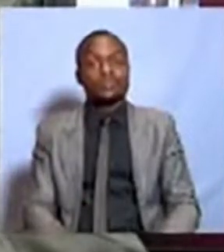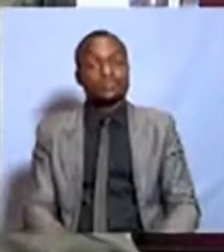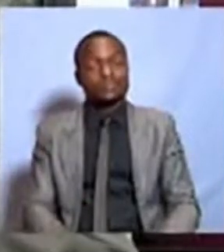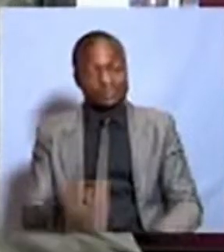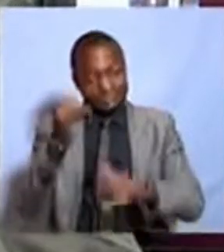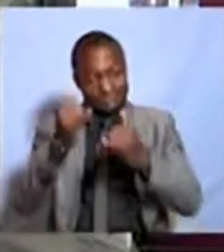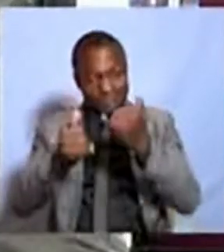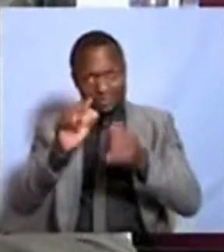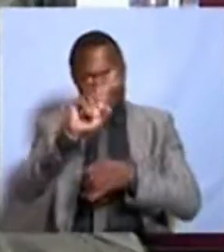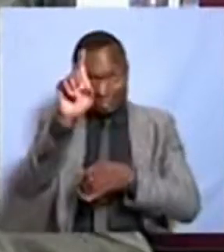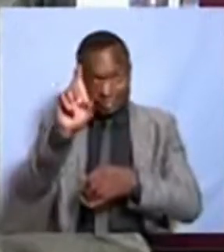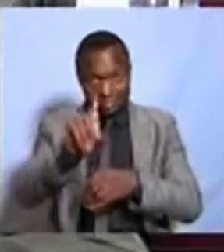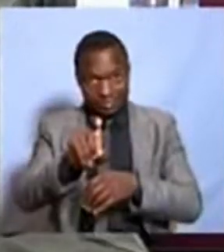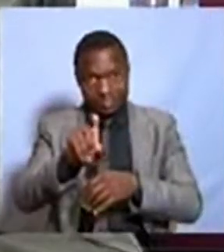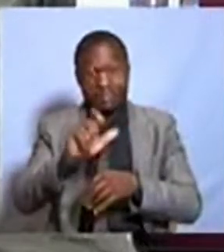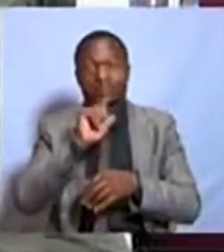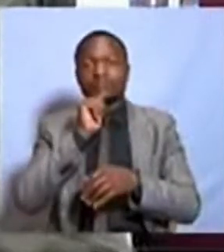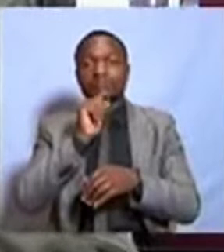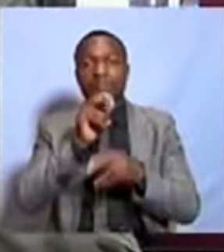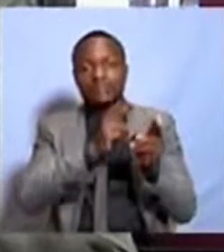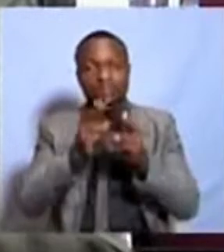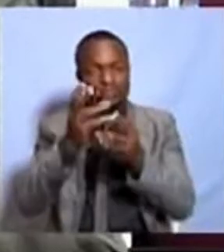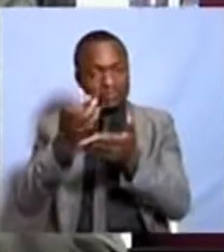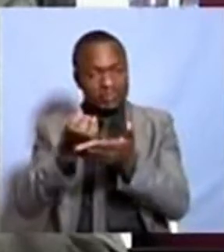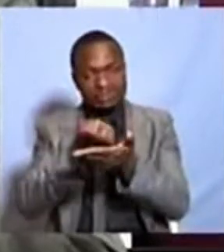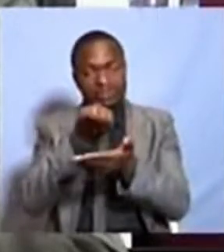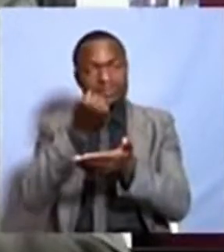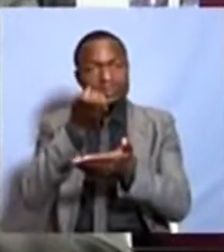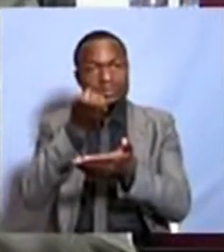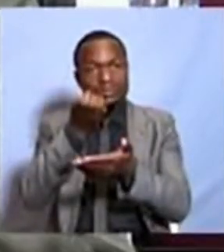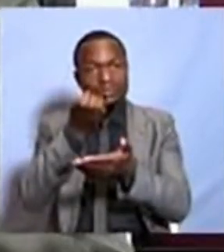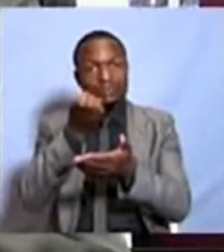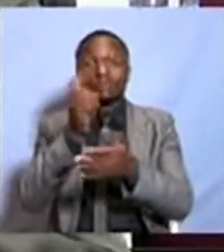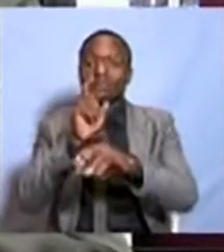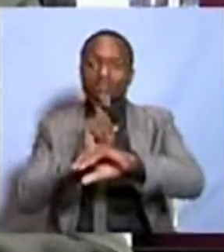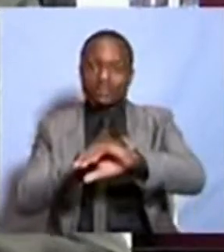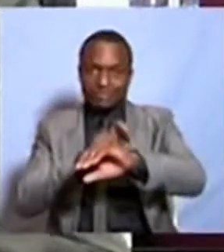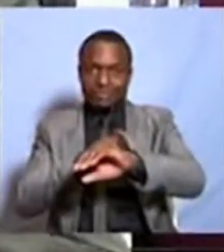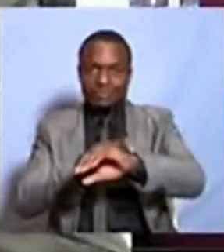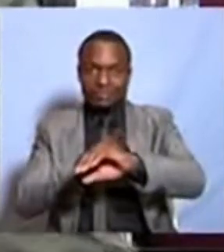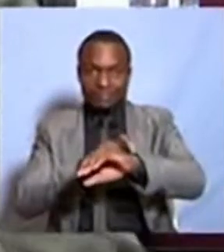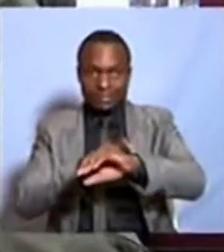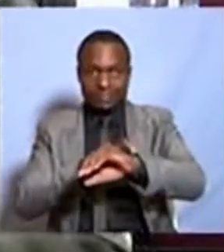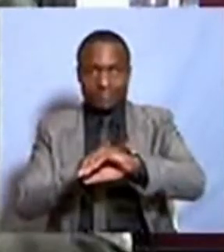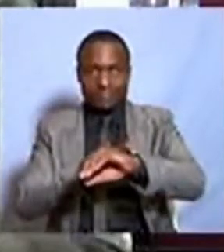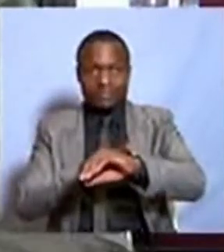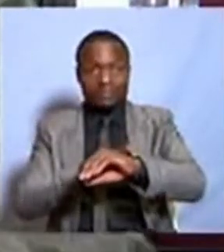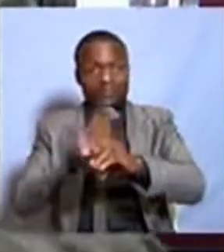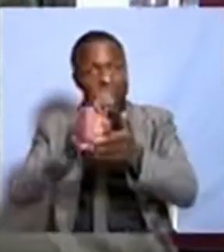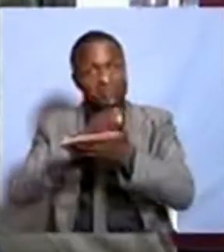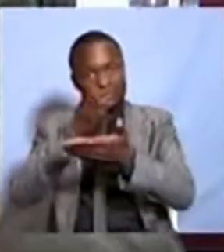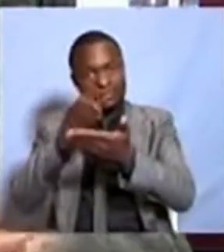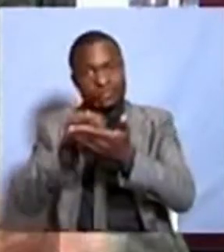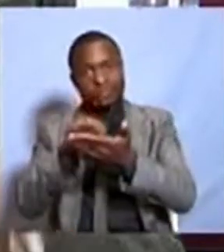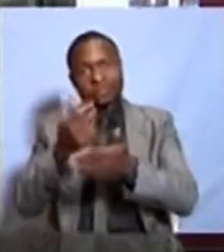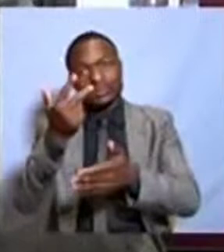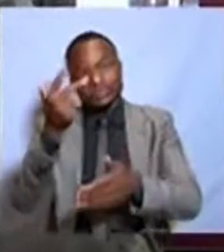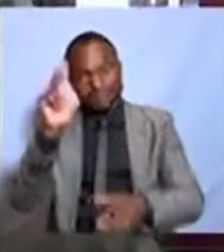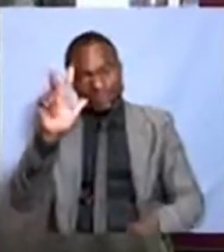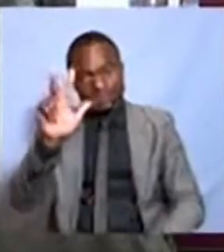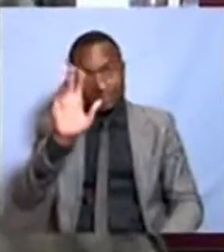ones. Of course, you didn't answer the economic recession timeline and the evidence for the